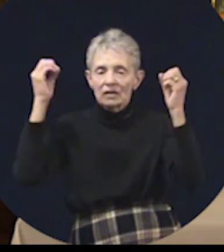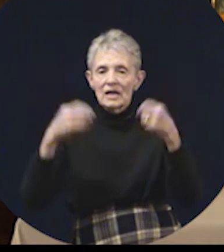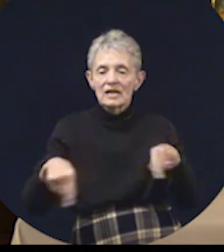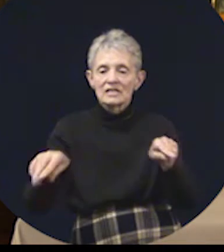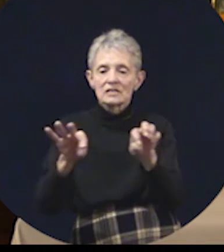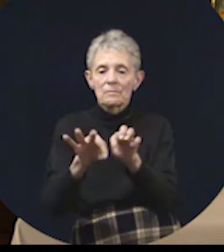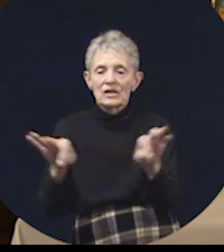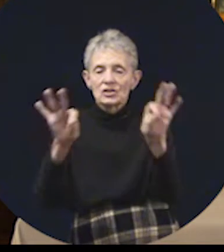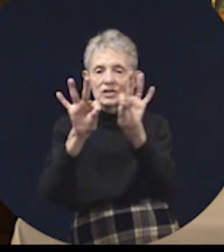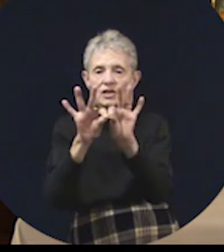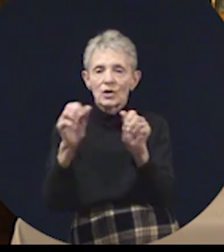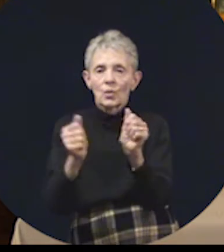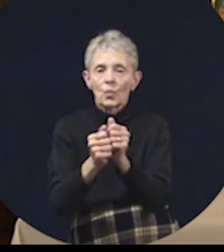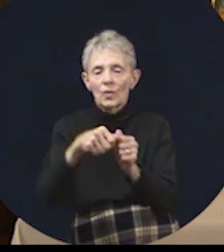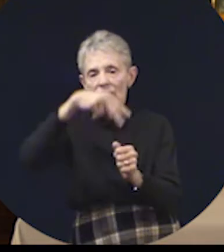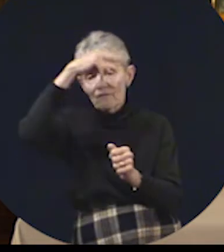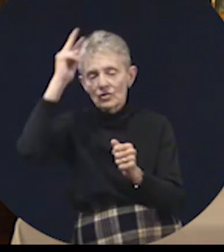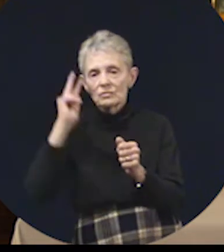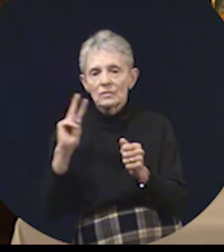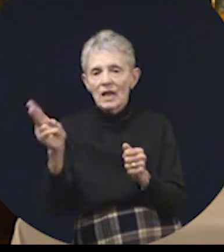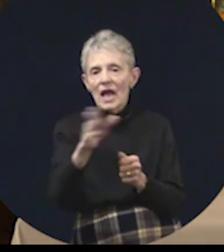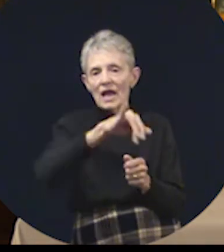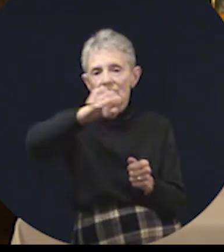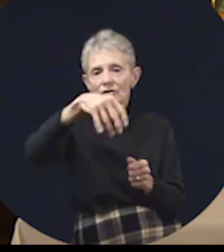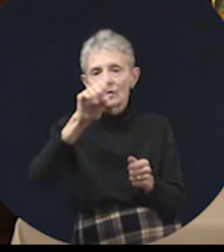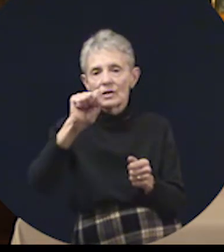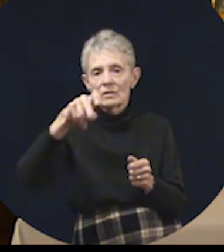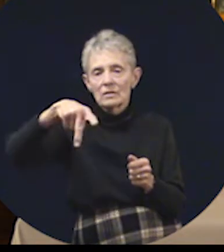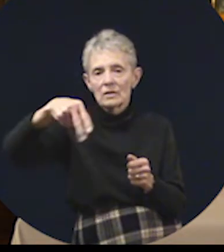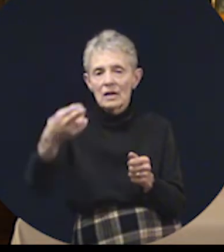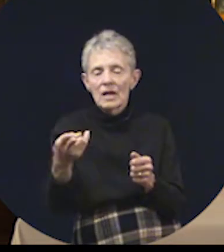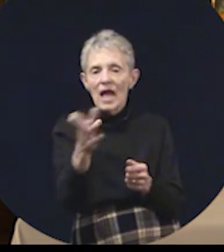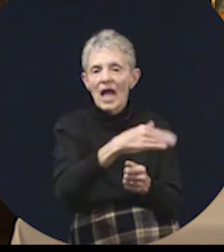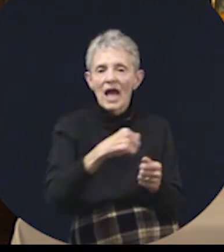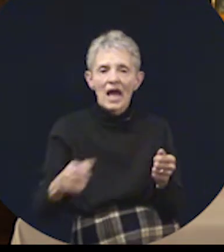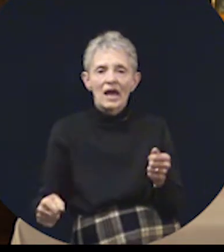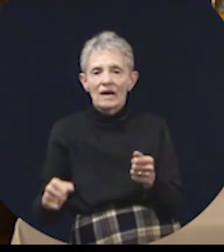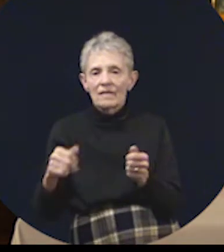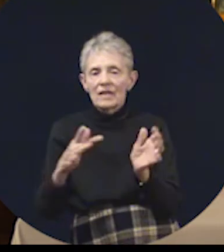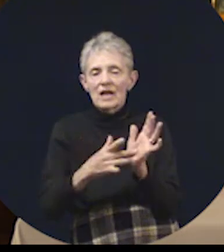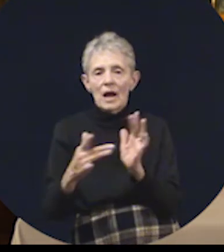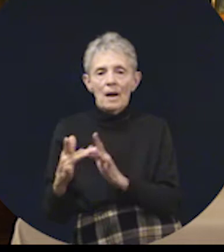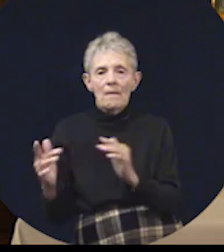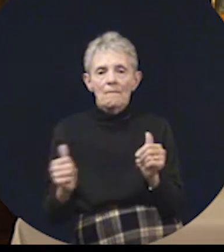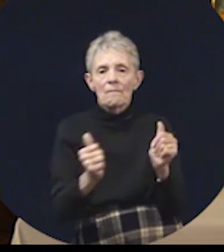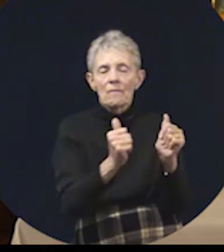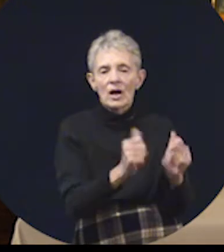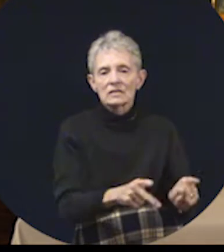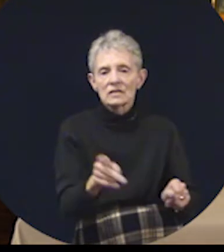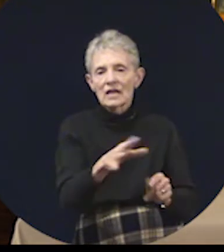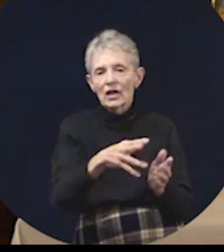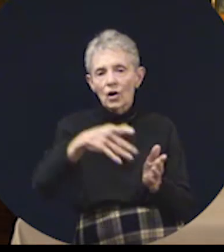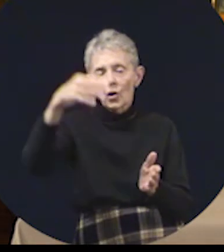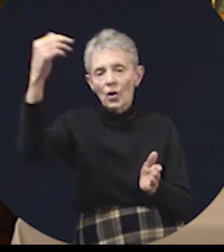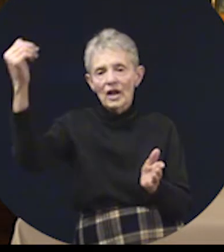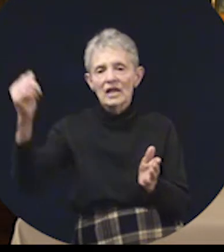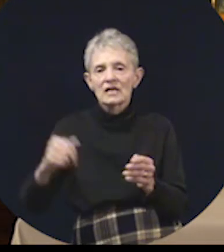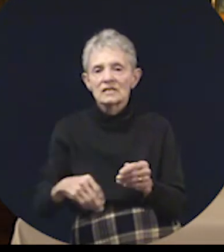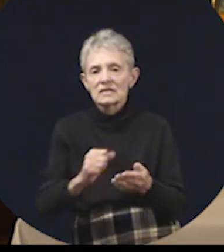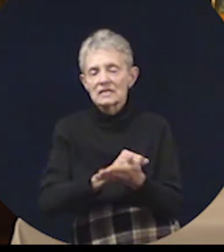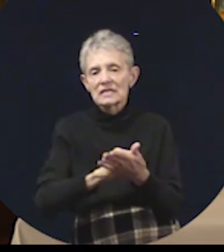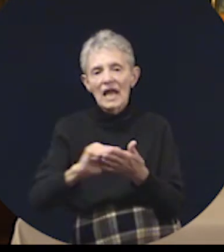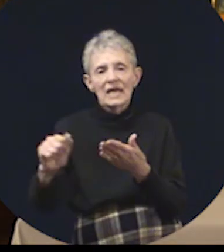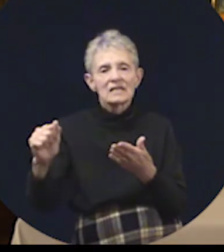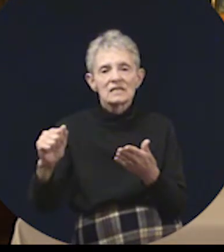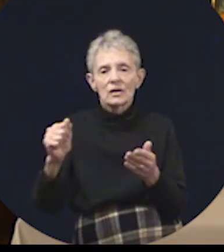God, with Blessed Joseph, her spouse, with your blessed apostles and glorious martyrs, with Saint Francis and Saint Clare,